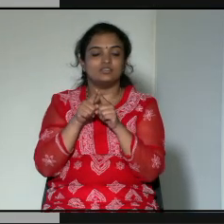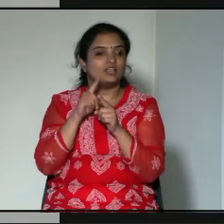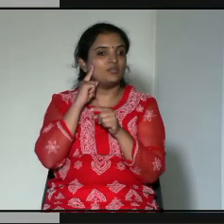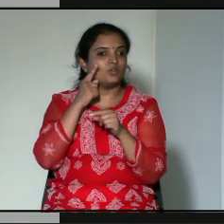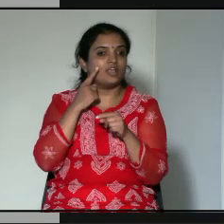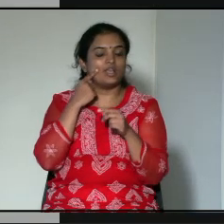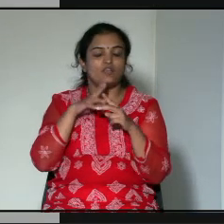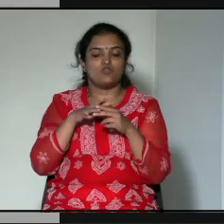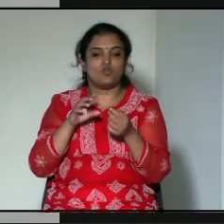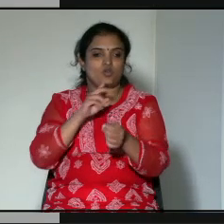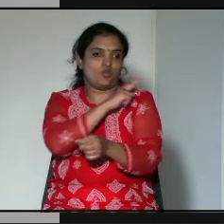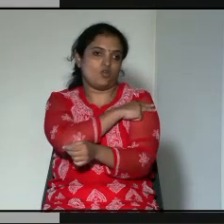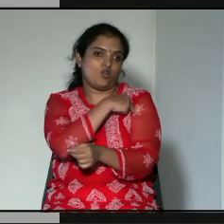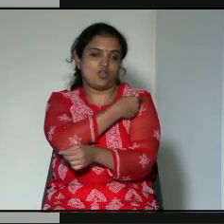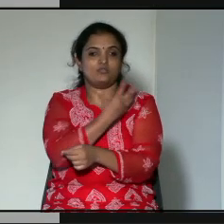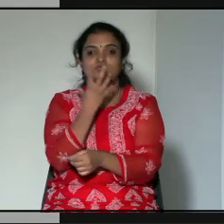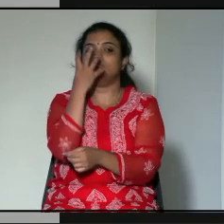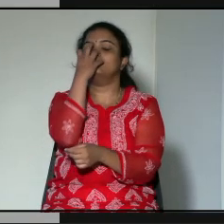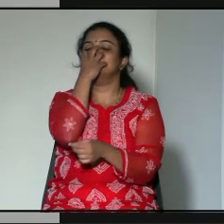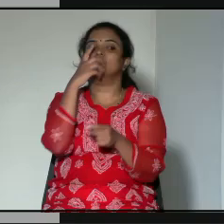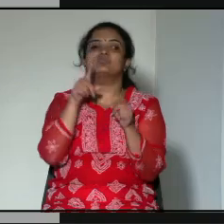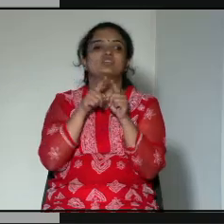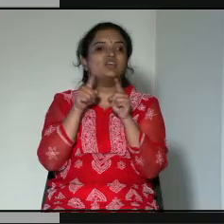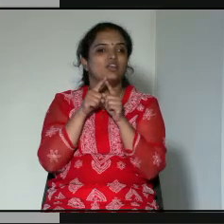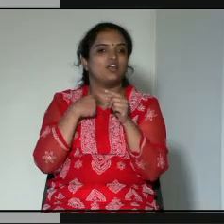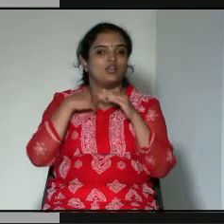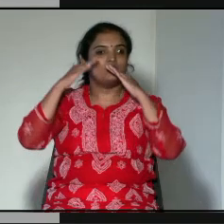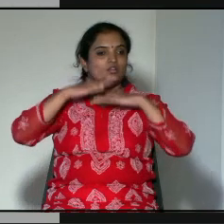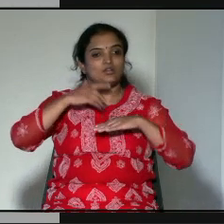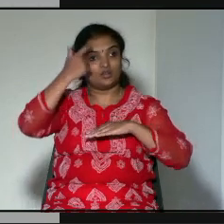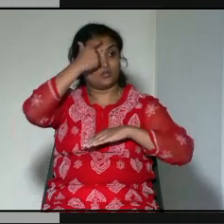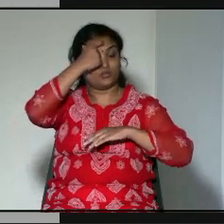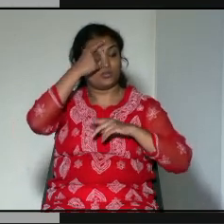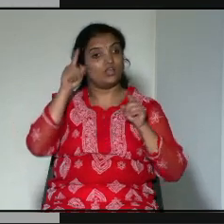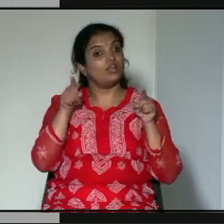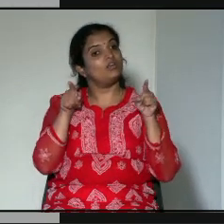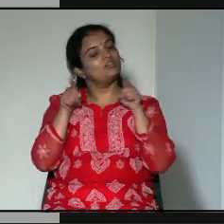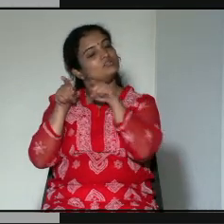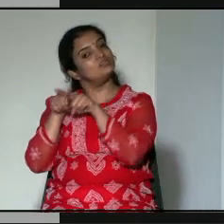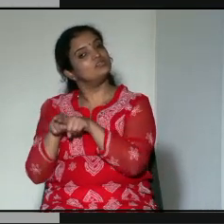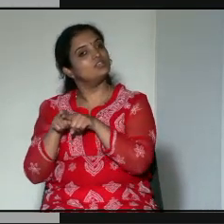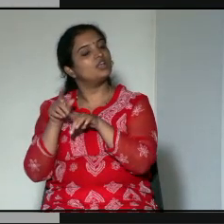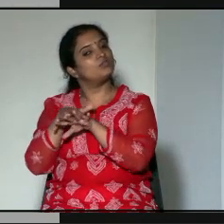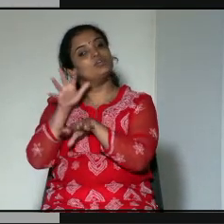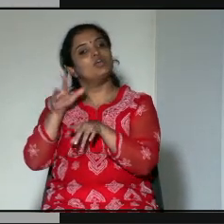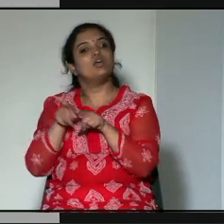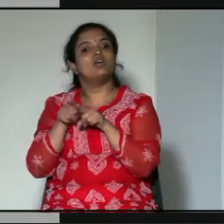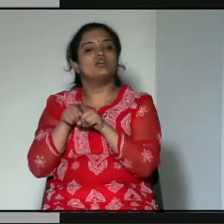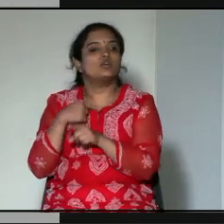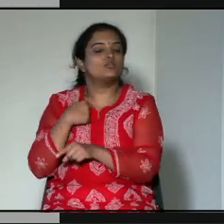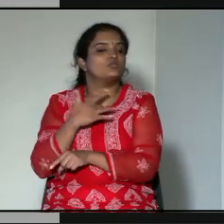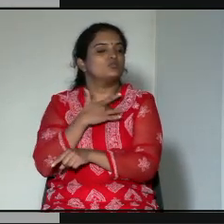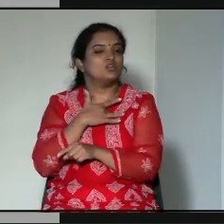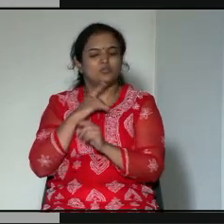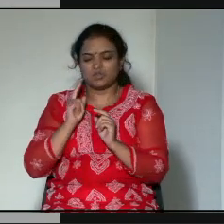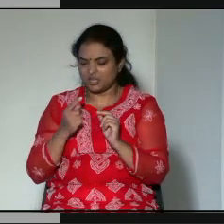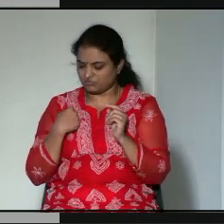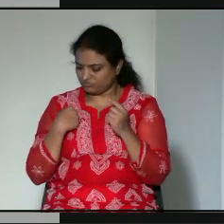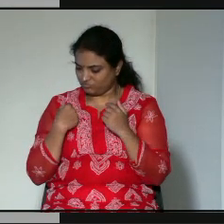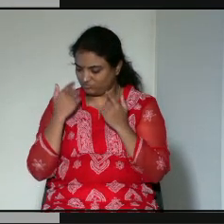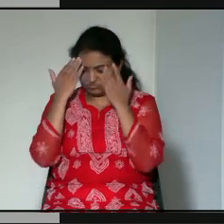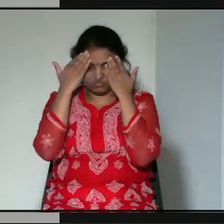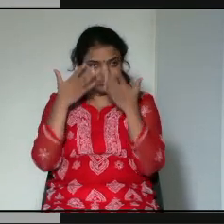the burning mold suffers, and I suffer with it. I do not know how to bring the situation under